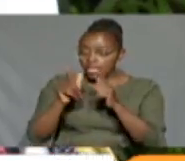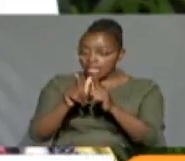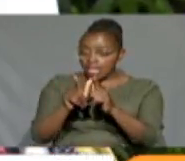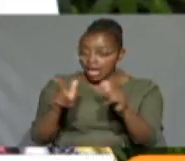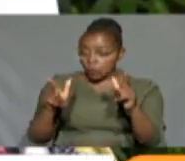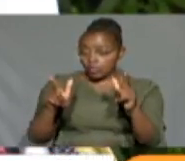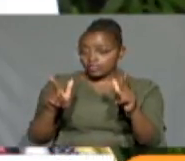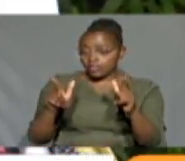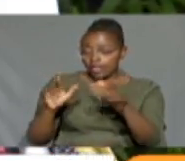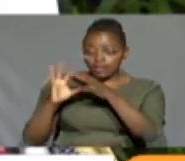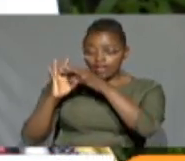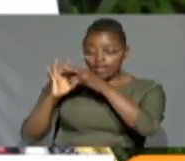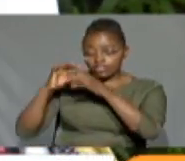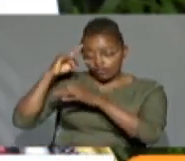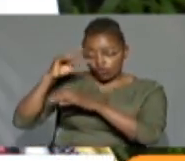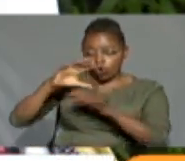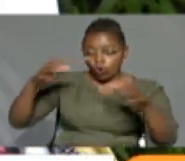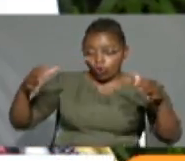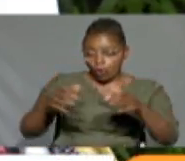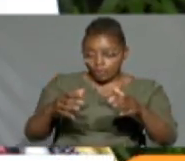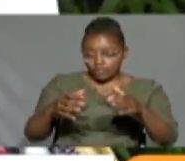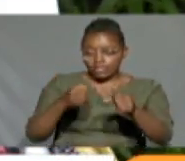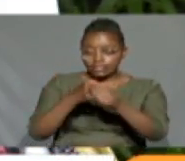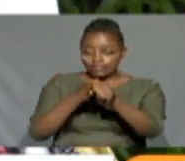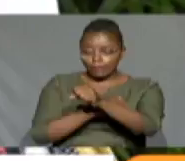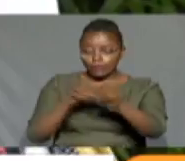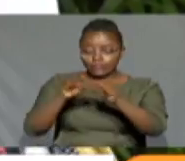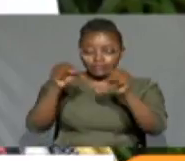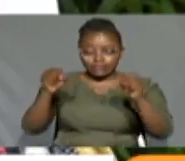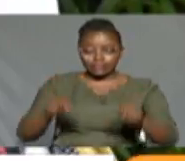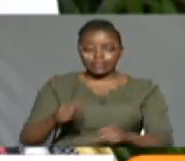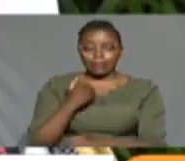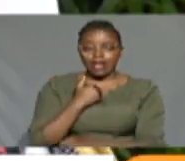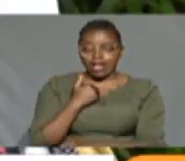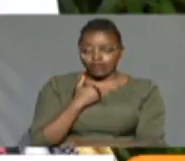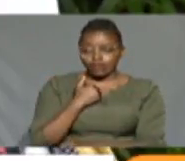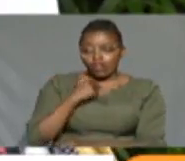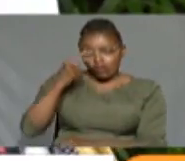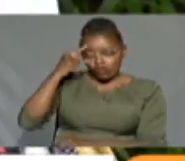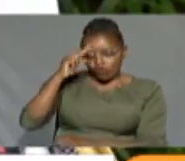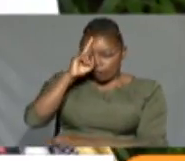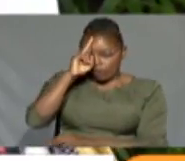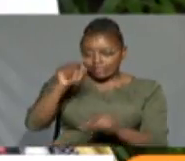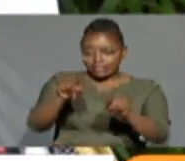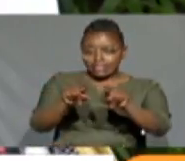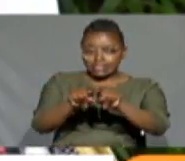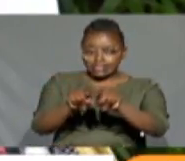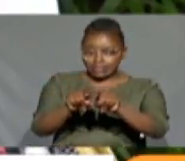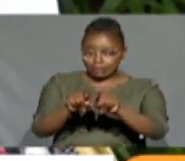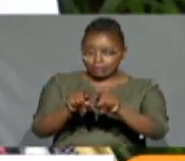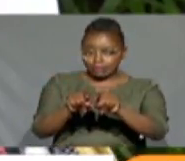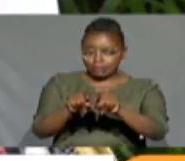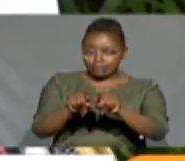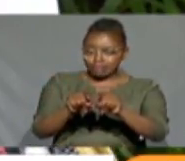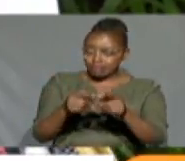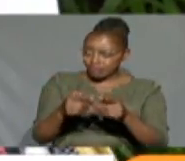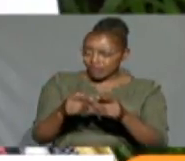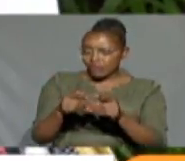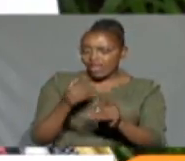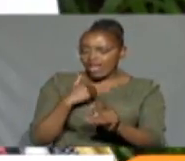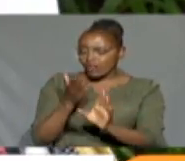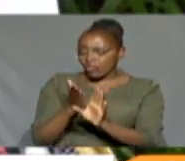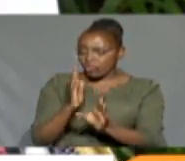culture of this community. They are a support system for the police officers too. So their service has been withdrawn,